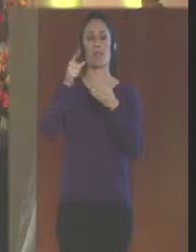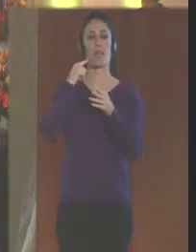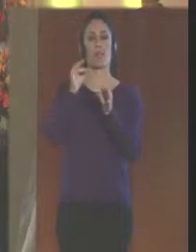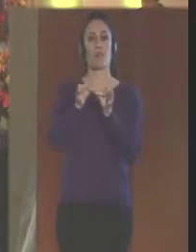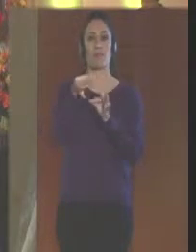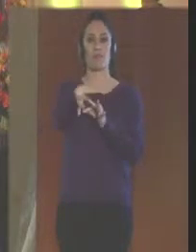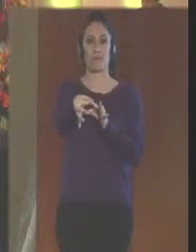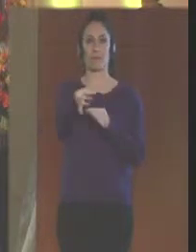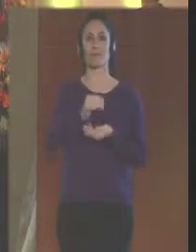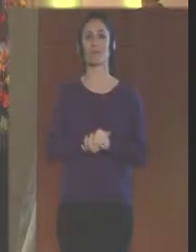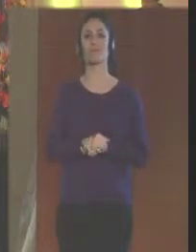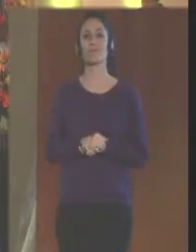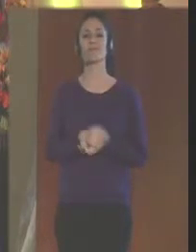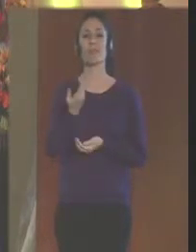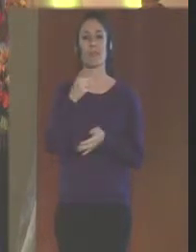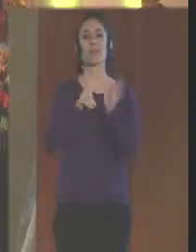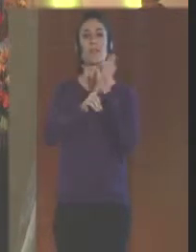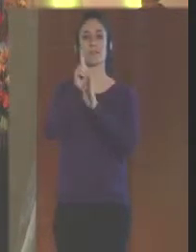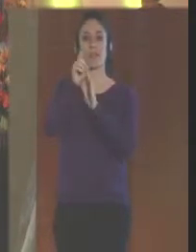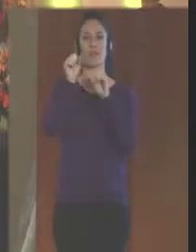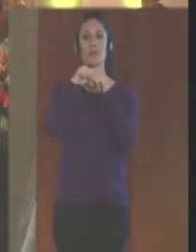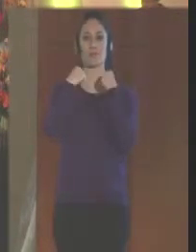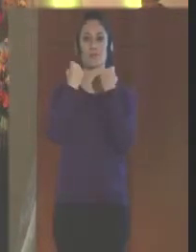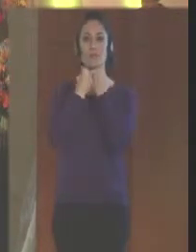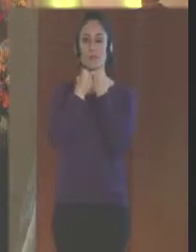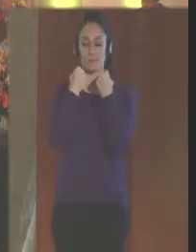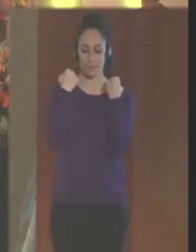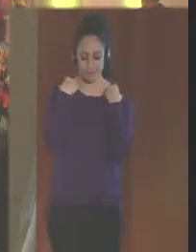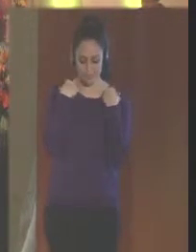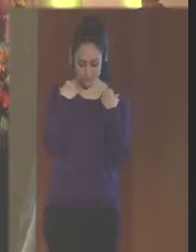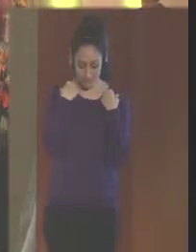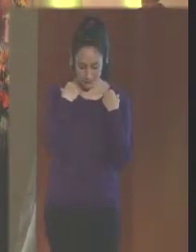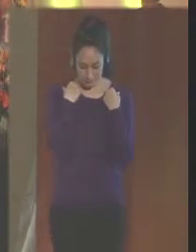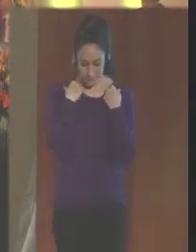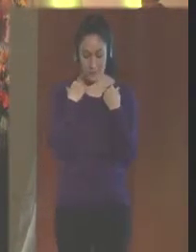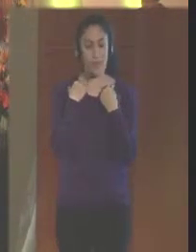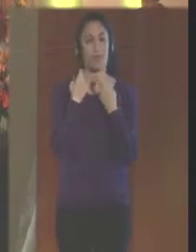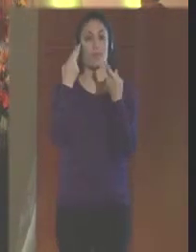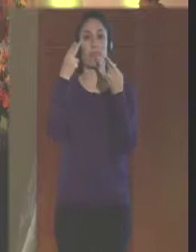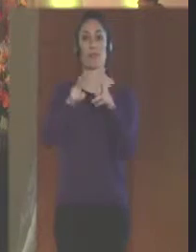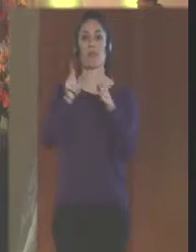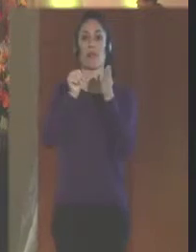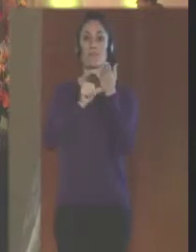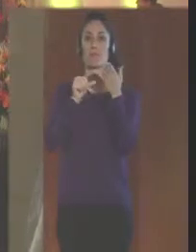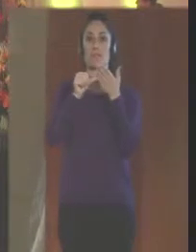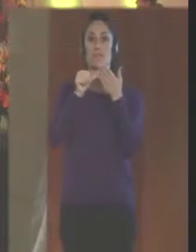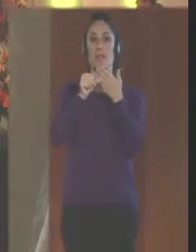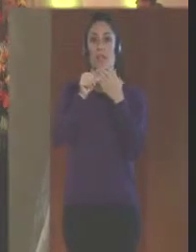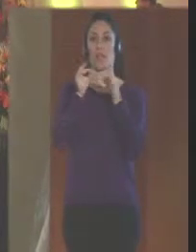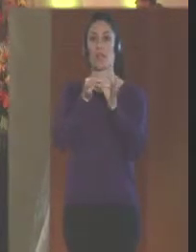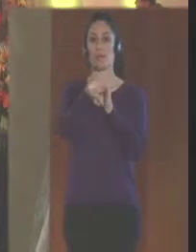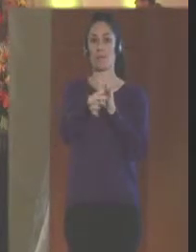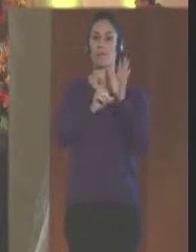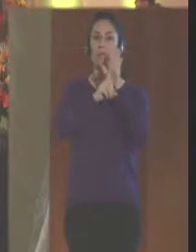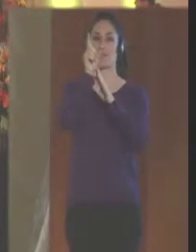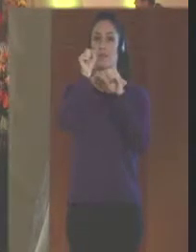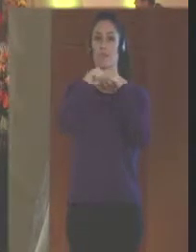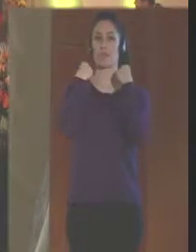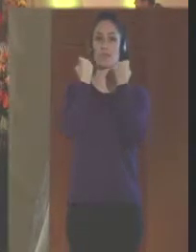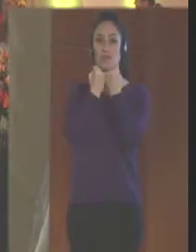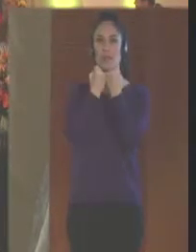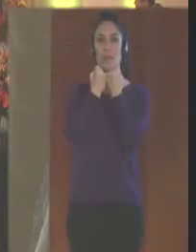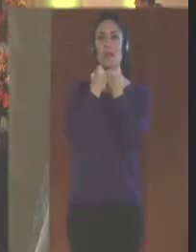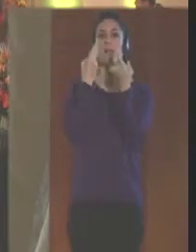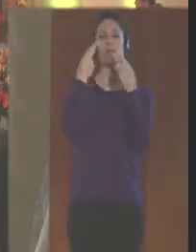And in addition to the Ministry of People and Social Development, there has been a cross